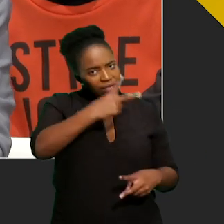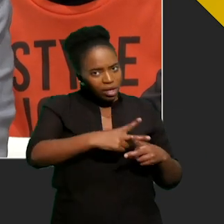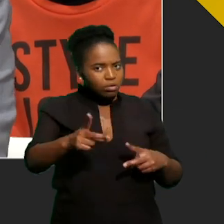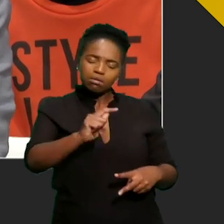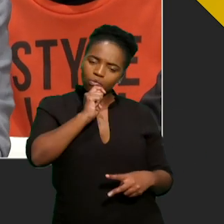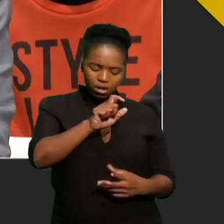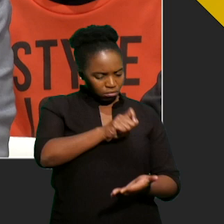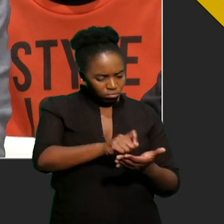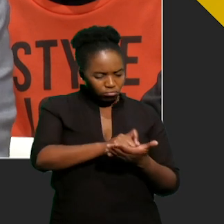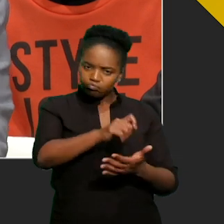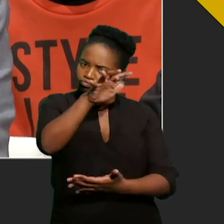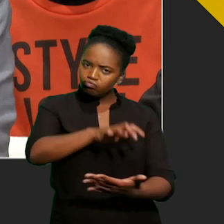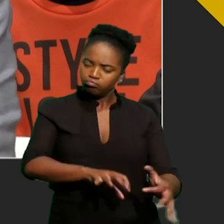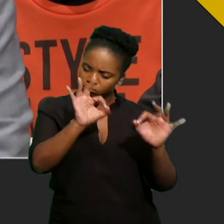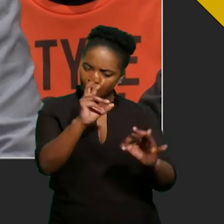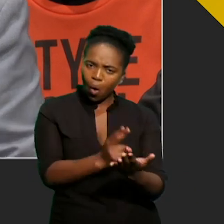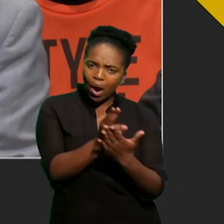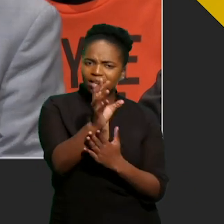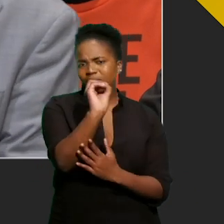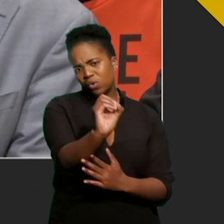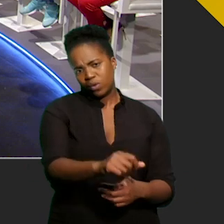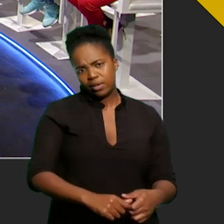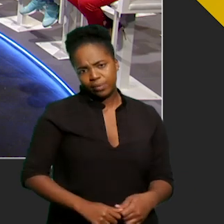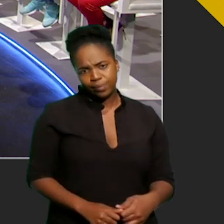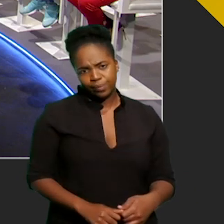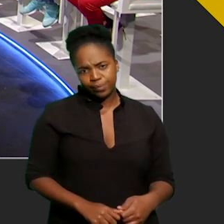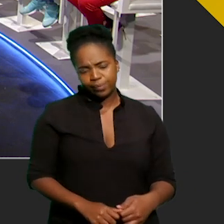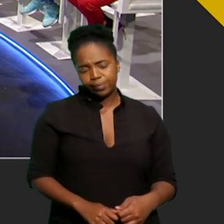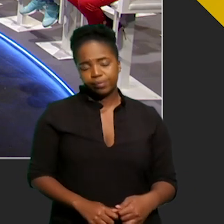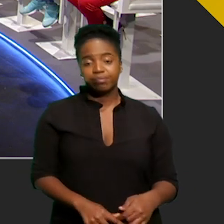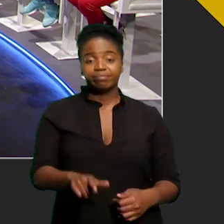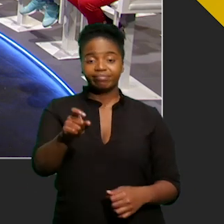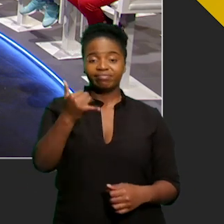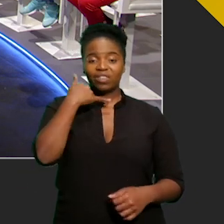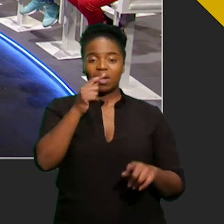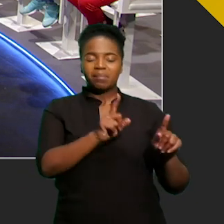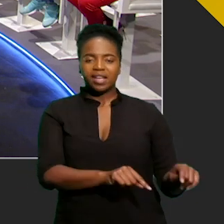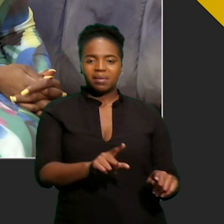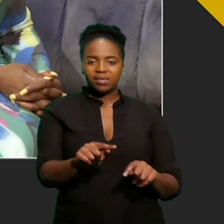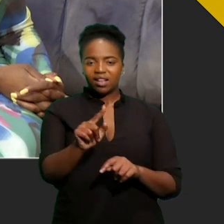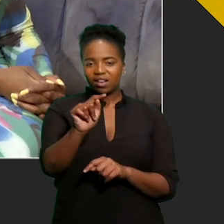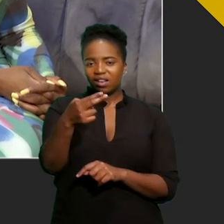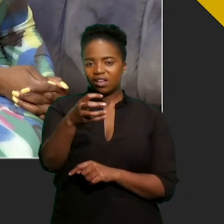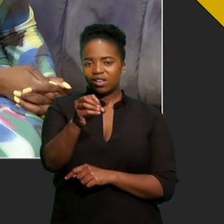up to wanting to just do a decent job. Mm. We've got a call coming through from Cape Town. Thomas, hello?